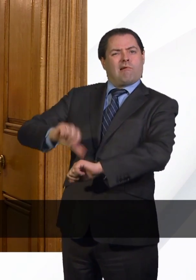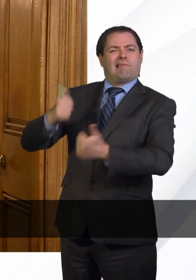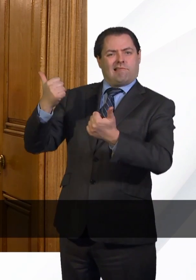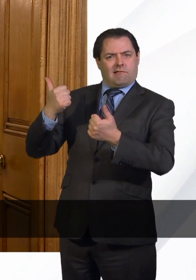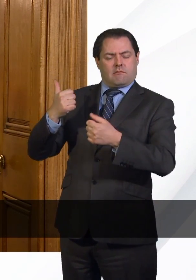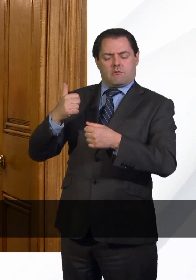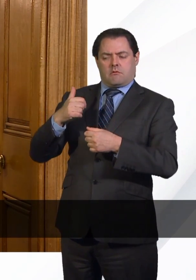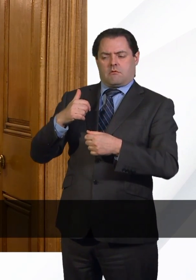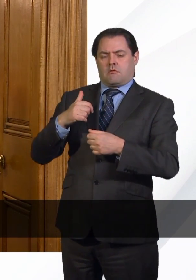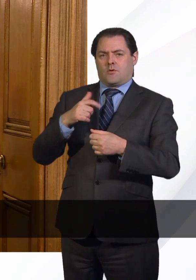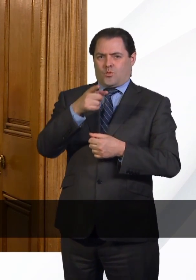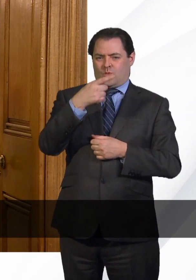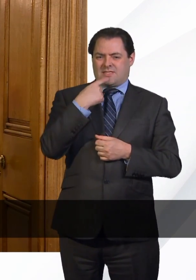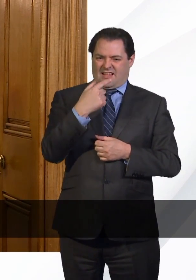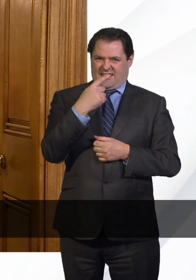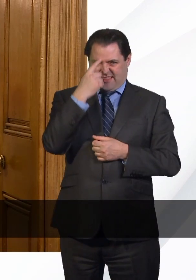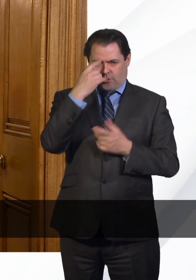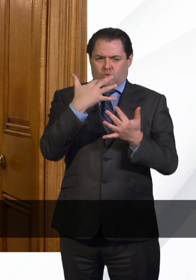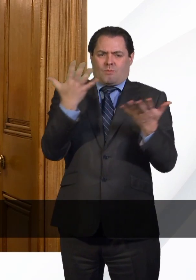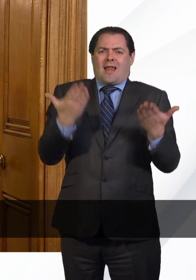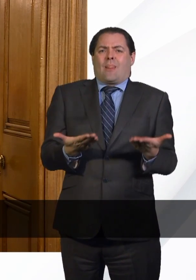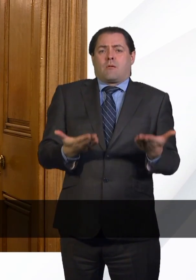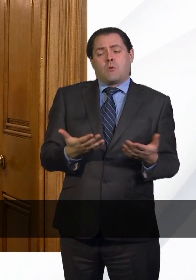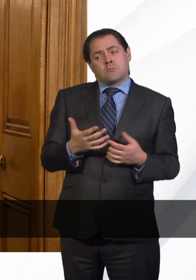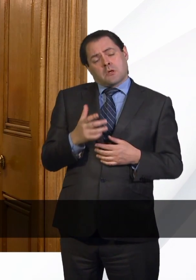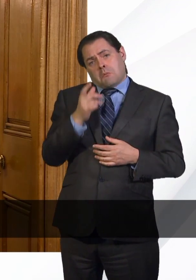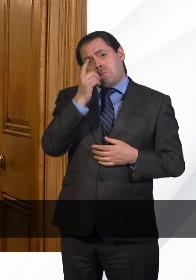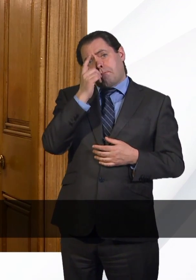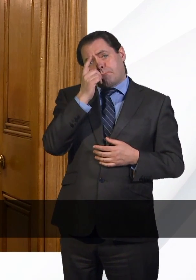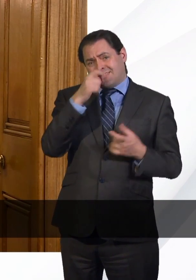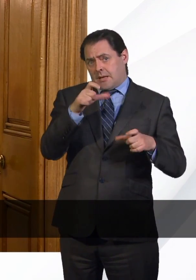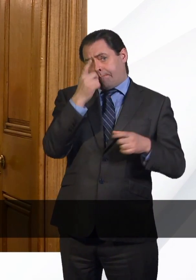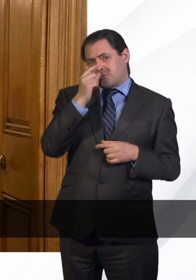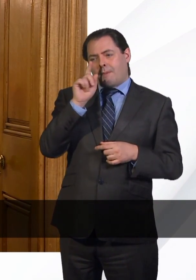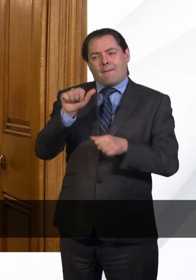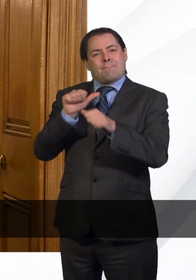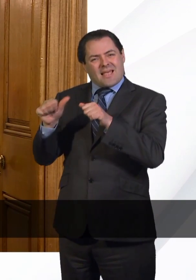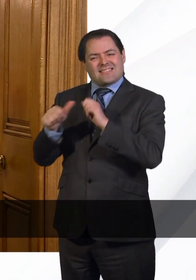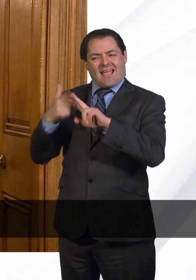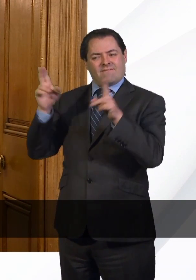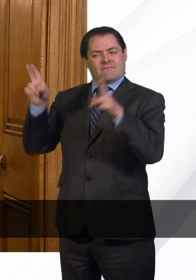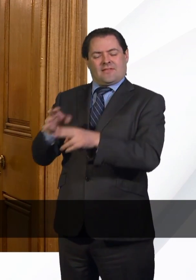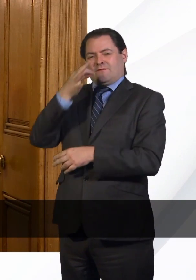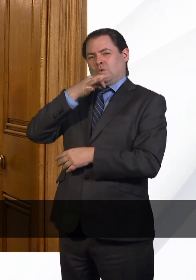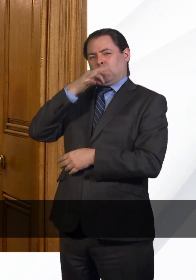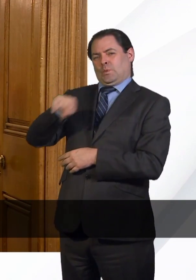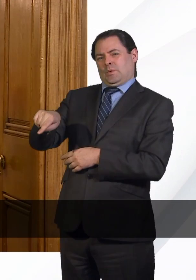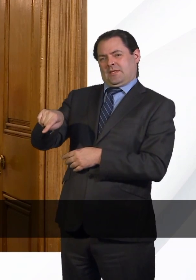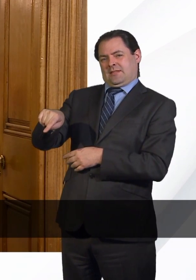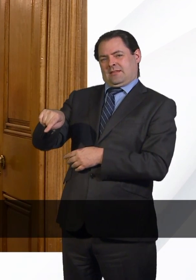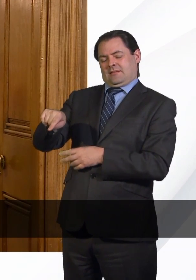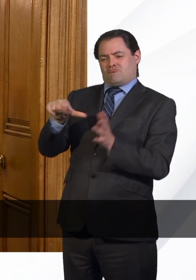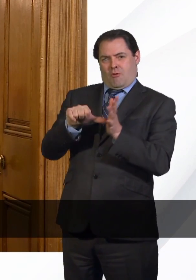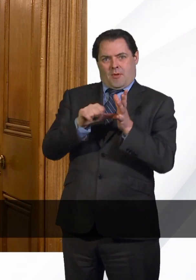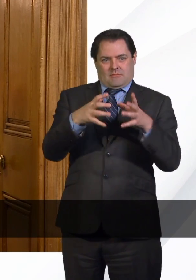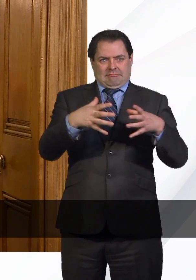catch-22, but it is absolutely true that the social distancing measures are the thing that is doing